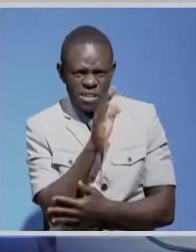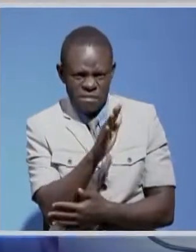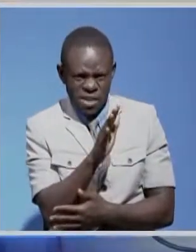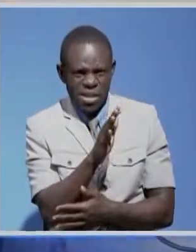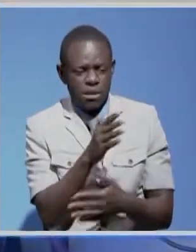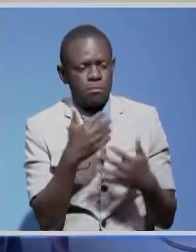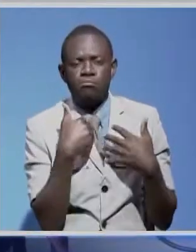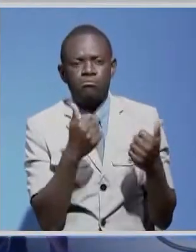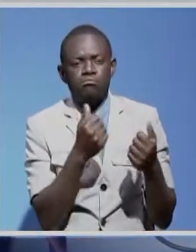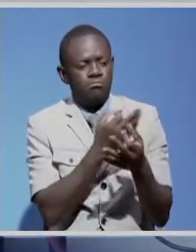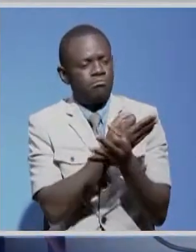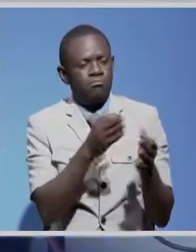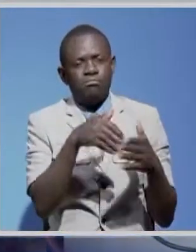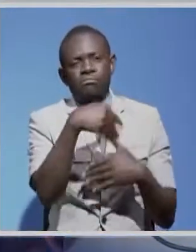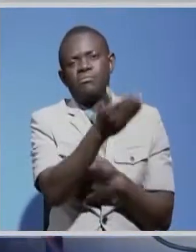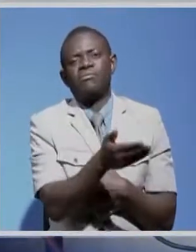total number of